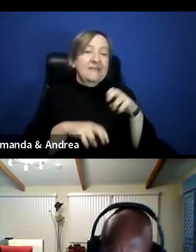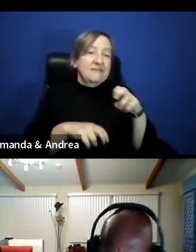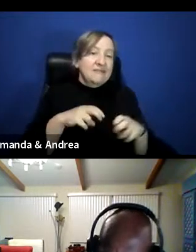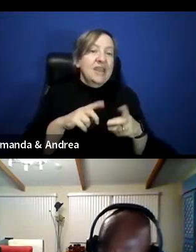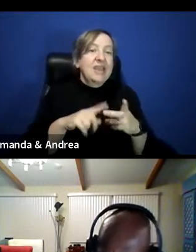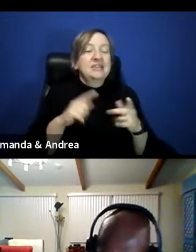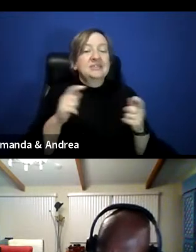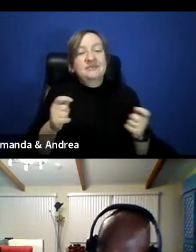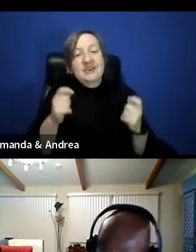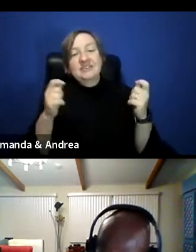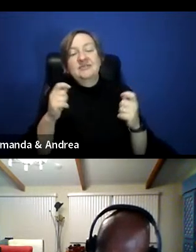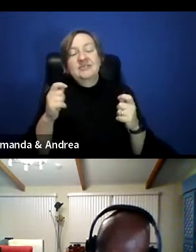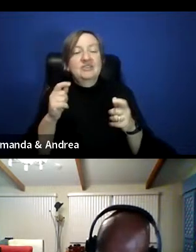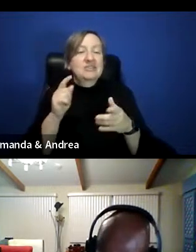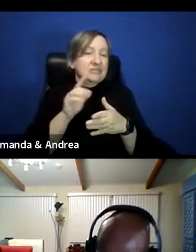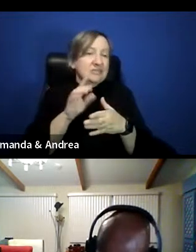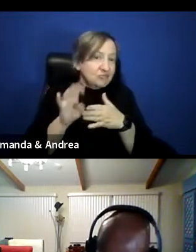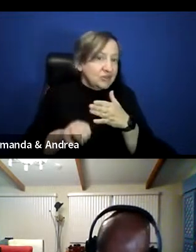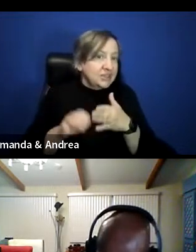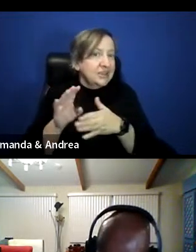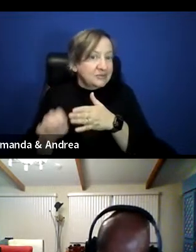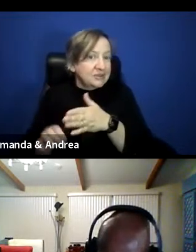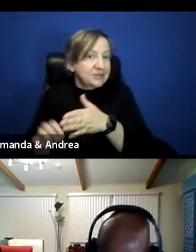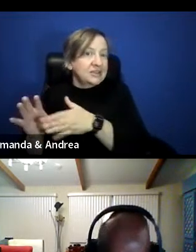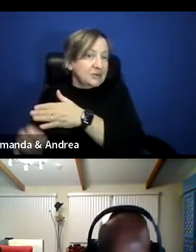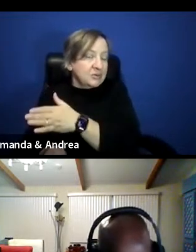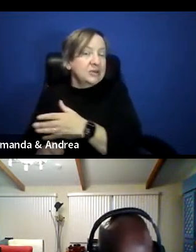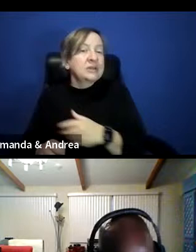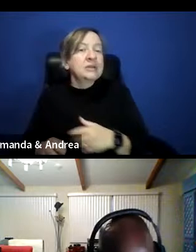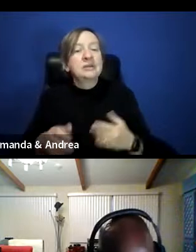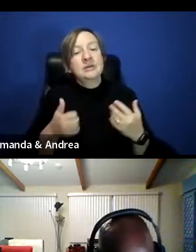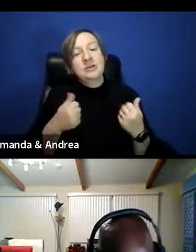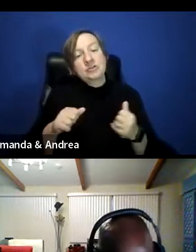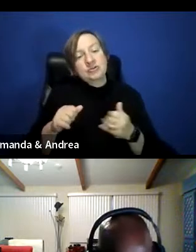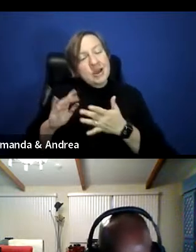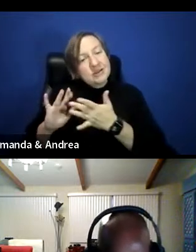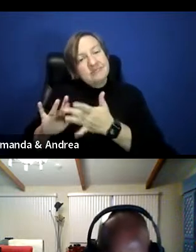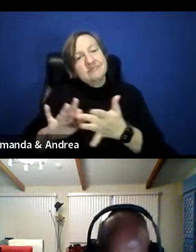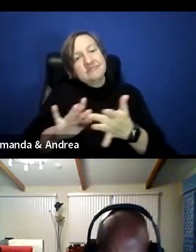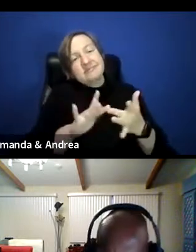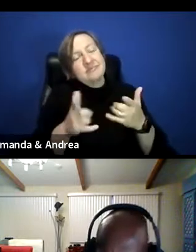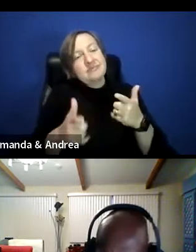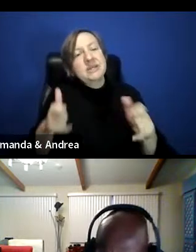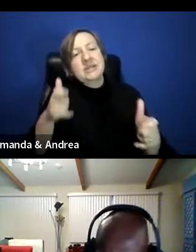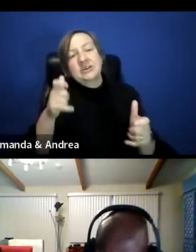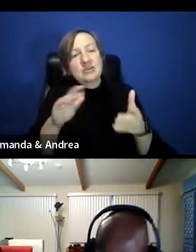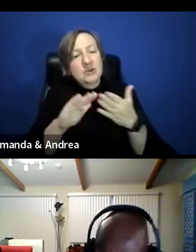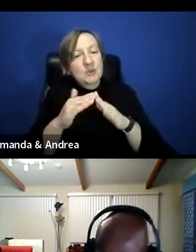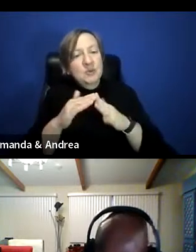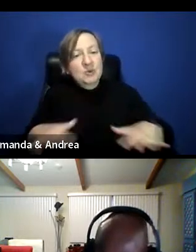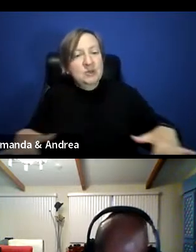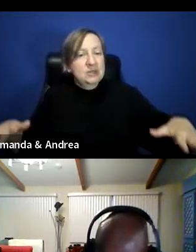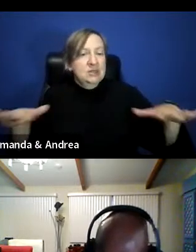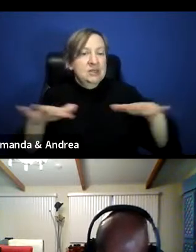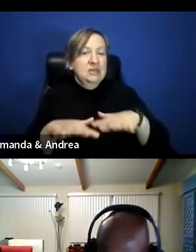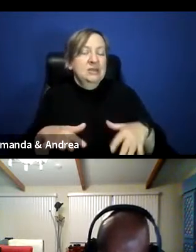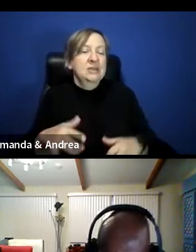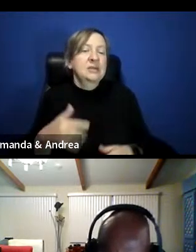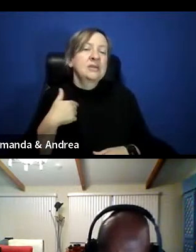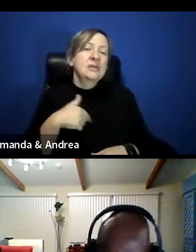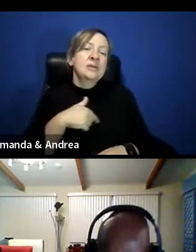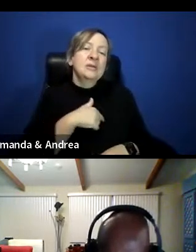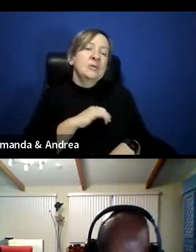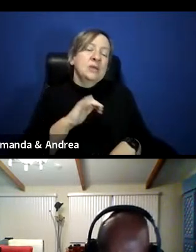festivals almost every weekend to reach a broader part of the community. We put together